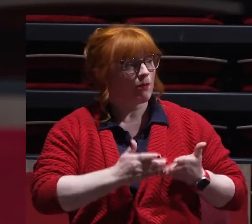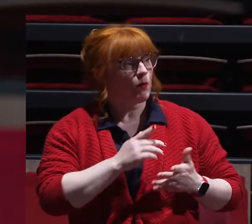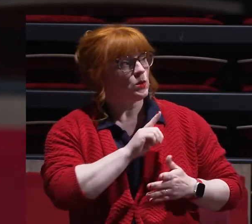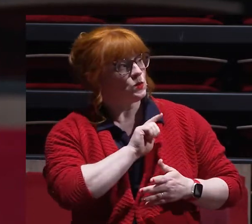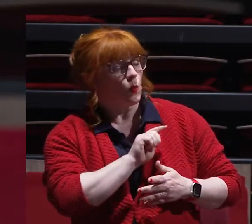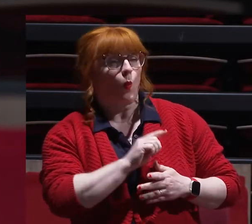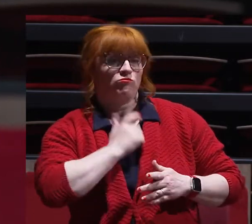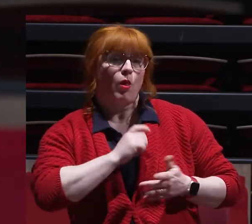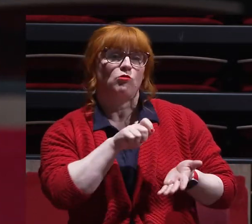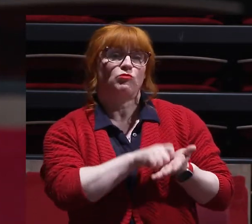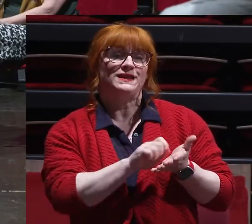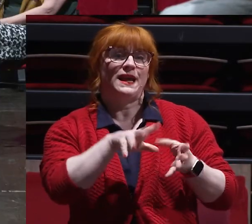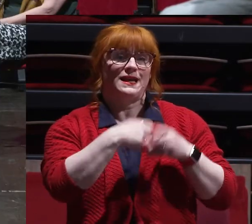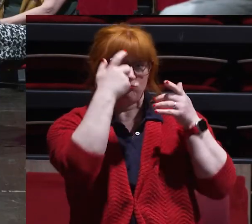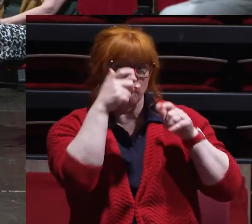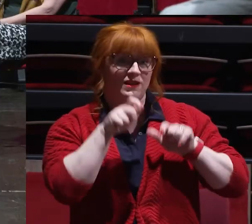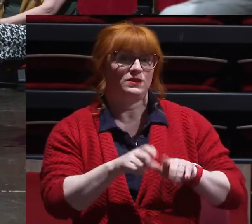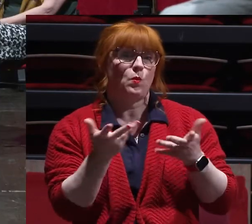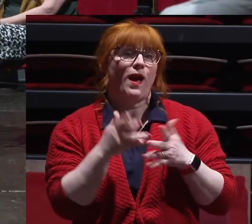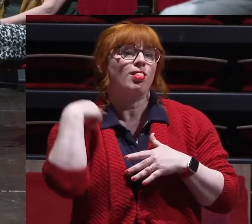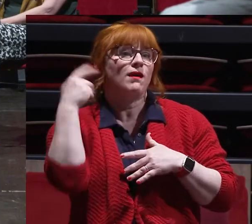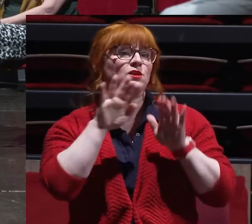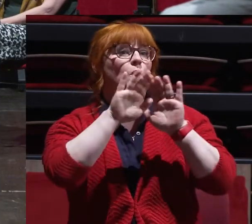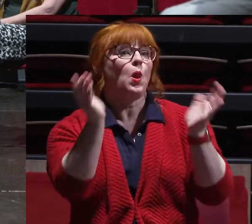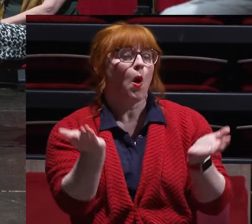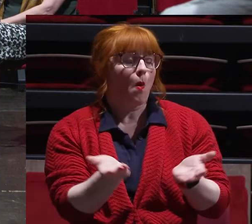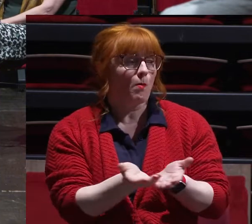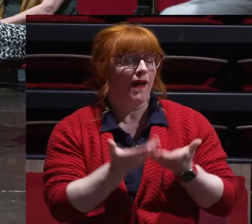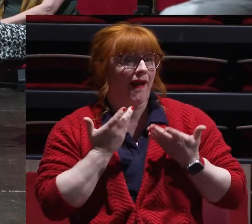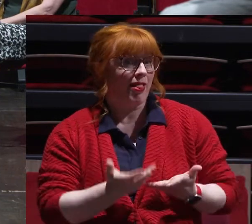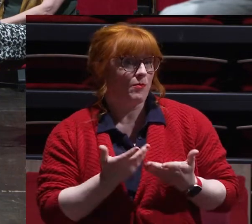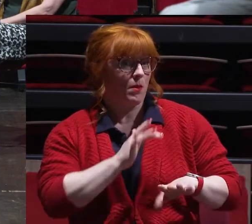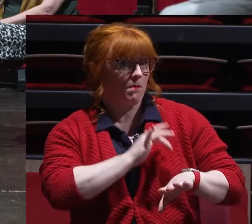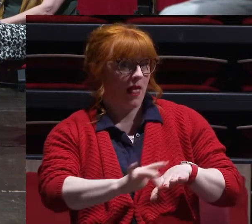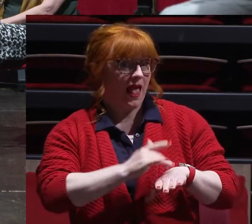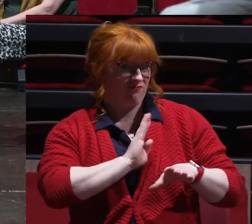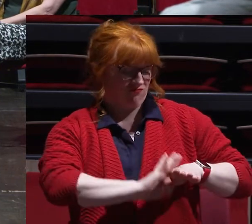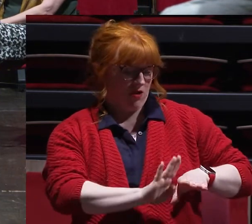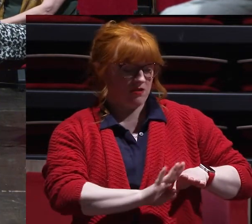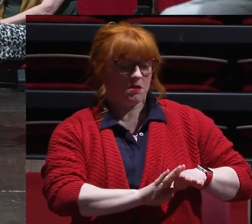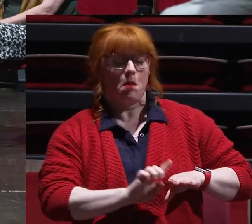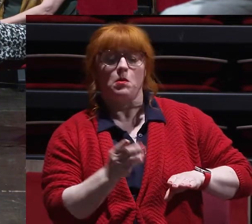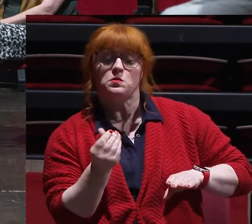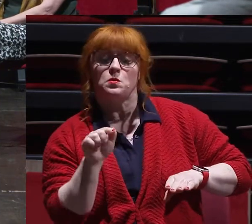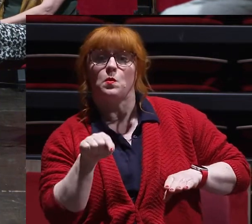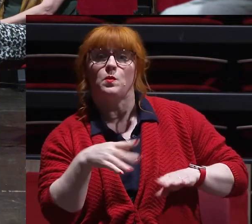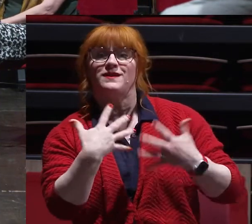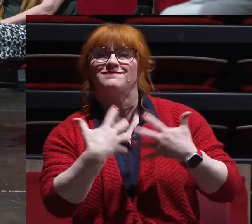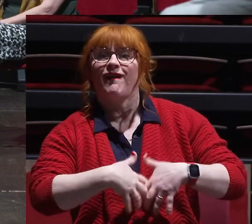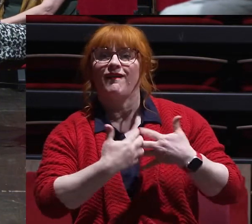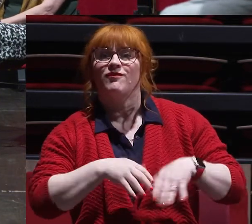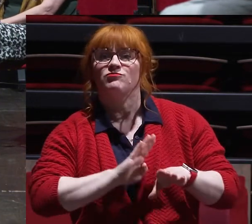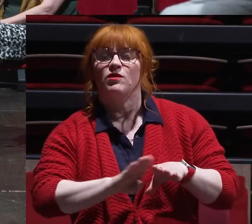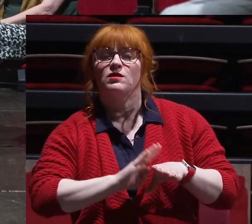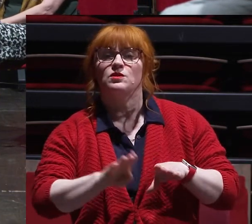So Hannah, you're currently writer-in-residence at the Globe Theatre in London. And you've got a play that's in rehearsals, about to go